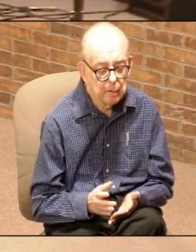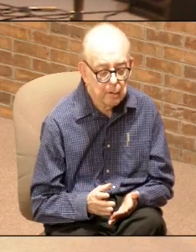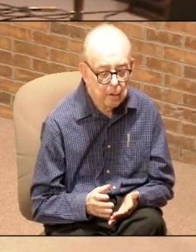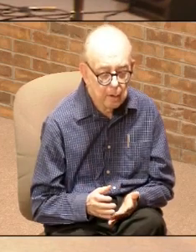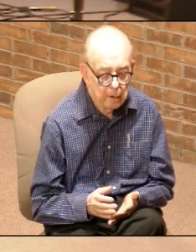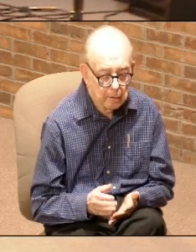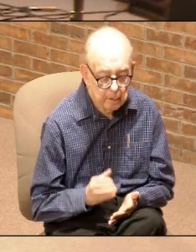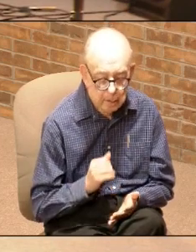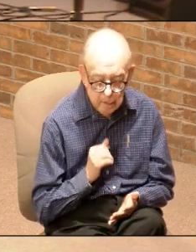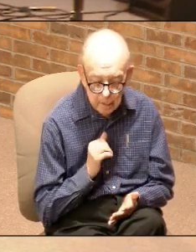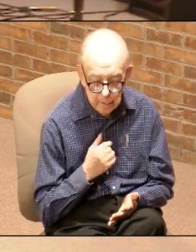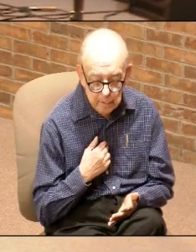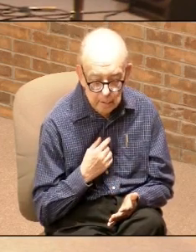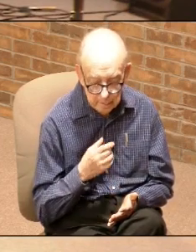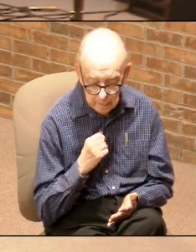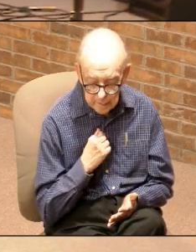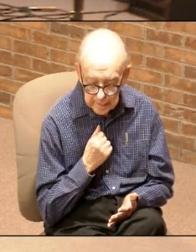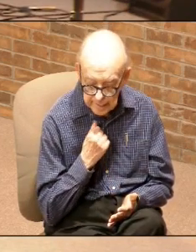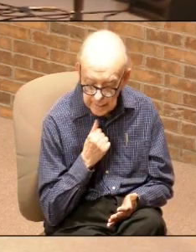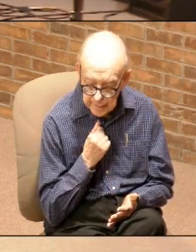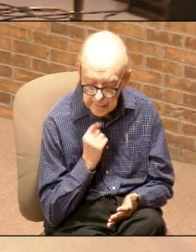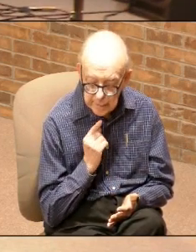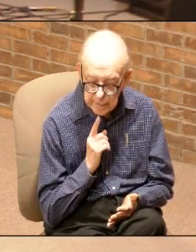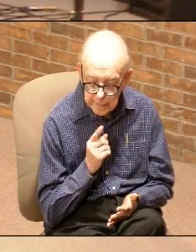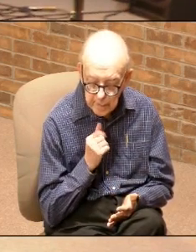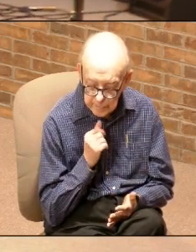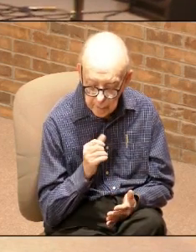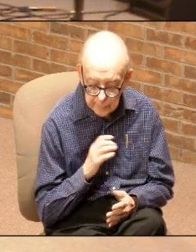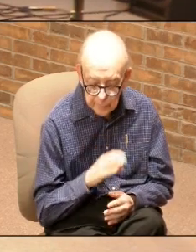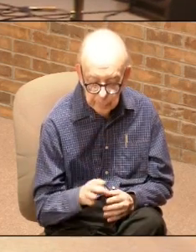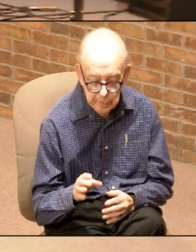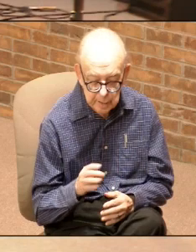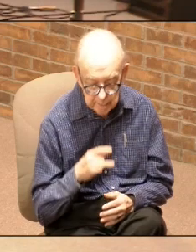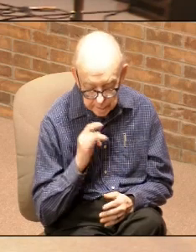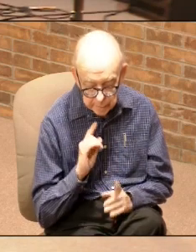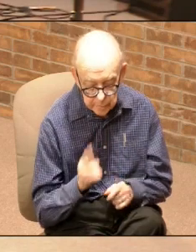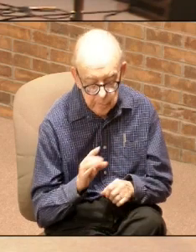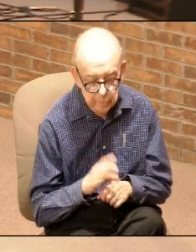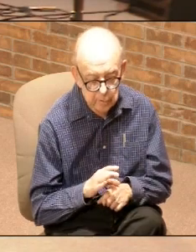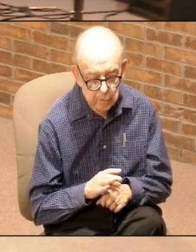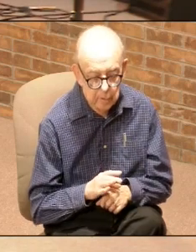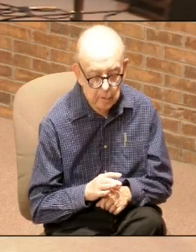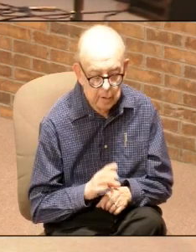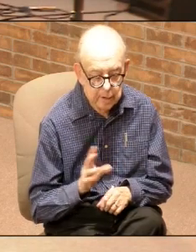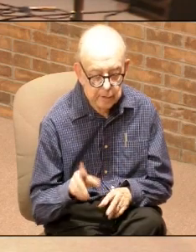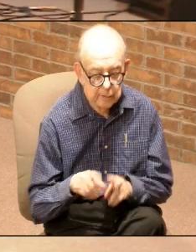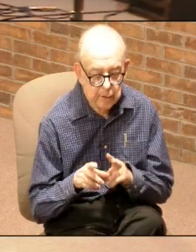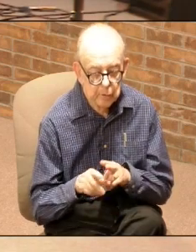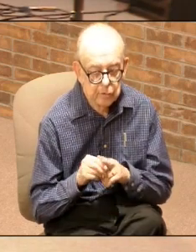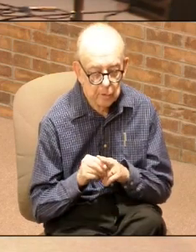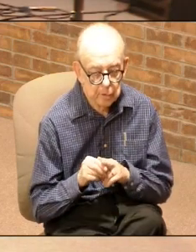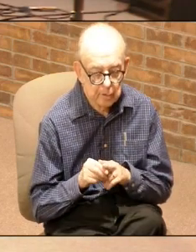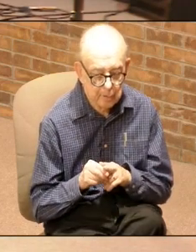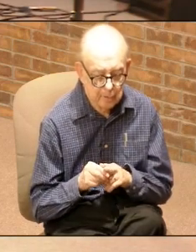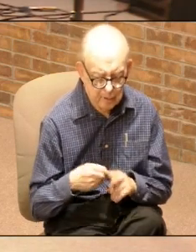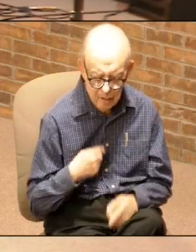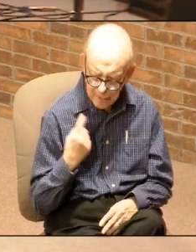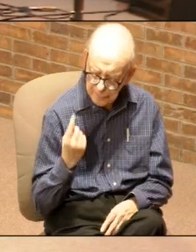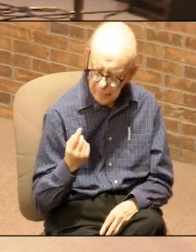I'm not forcing my kids to go to church. I'm giving them a chance or a choice. I